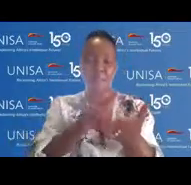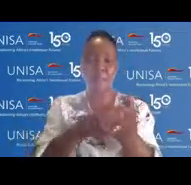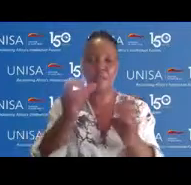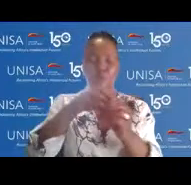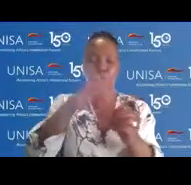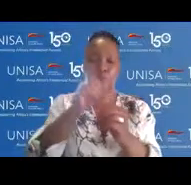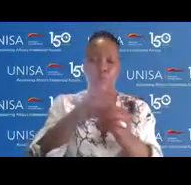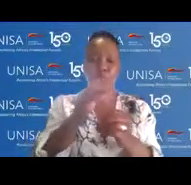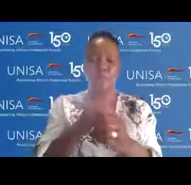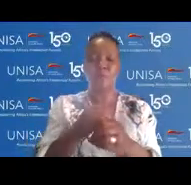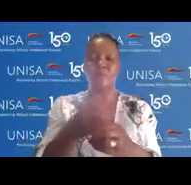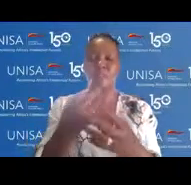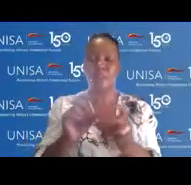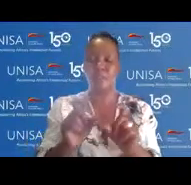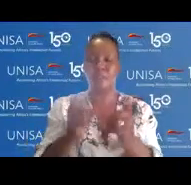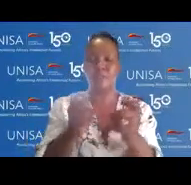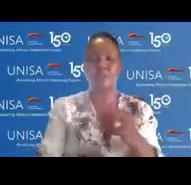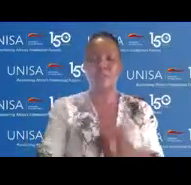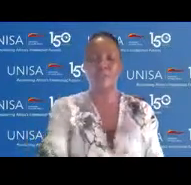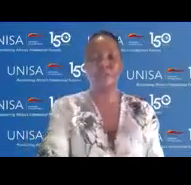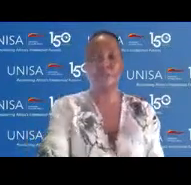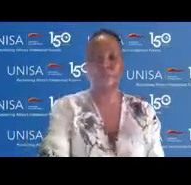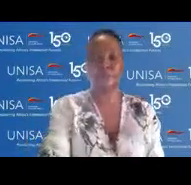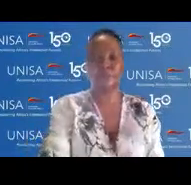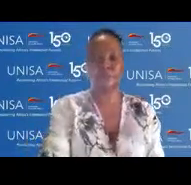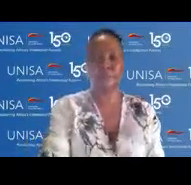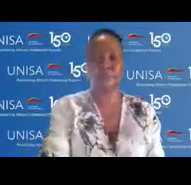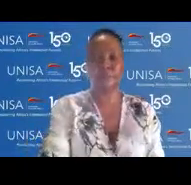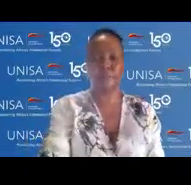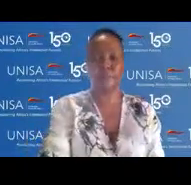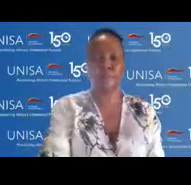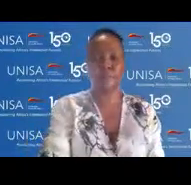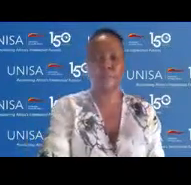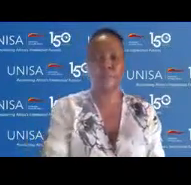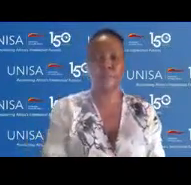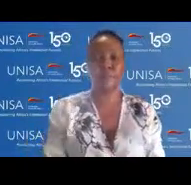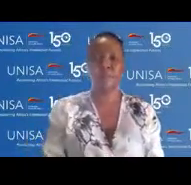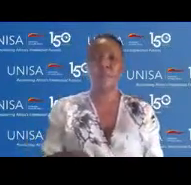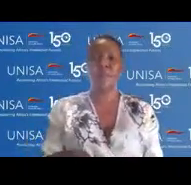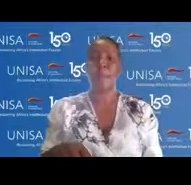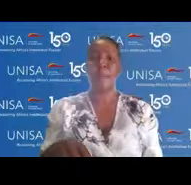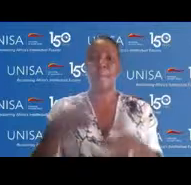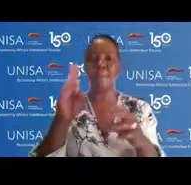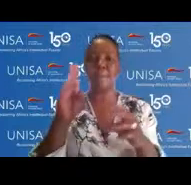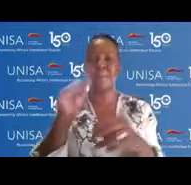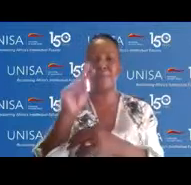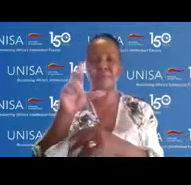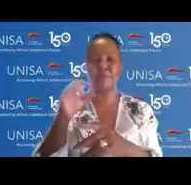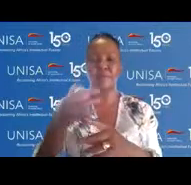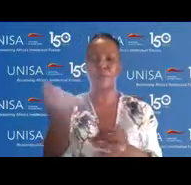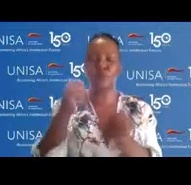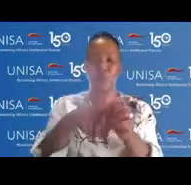file. Banele has also joined us. Yay, good morning, Banele. How are you doing, dear sir?